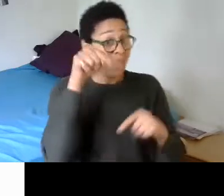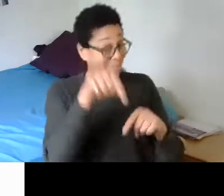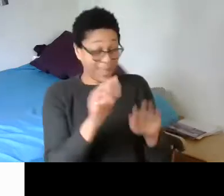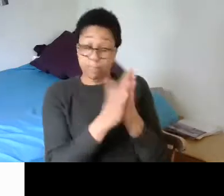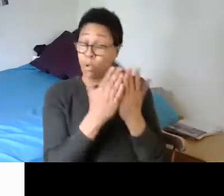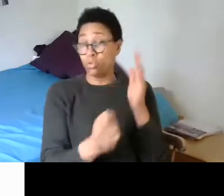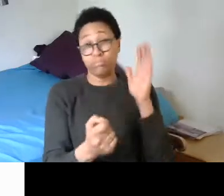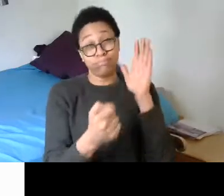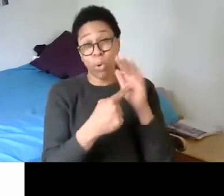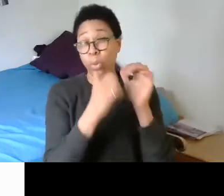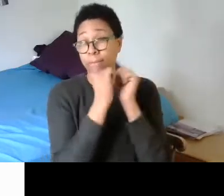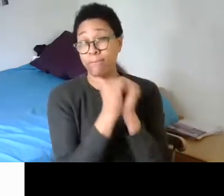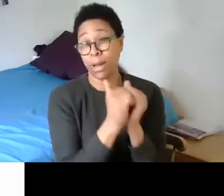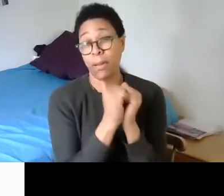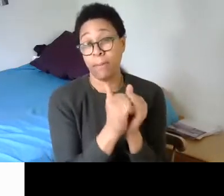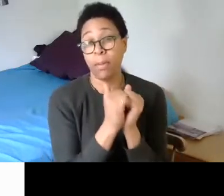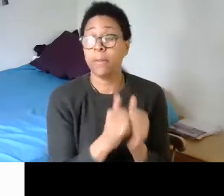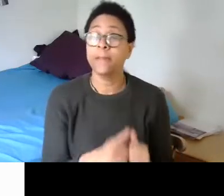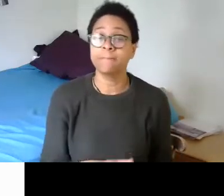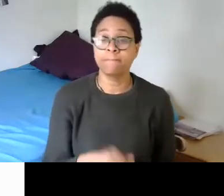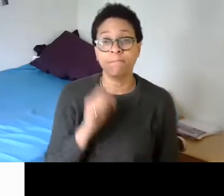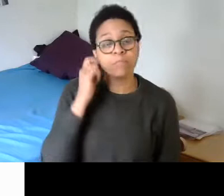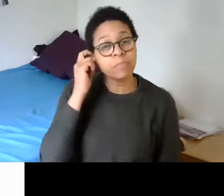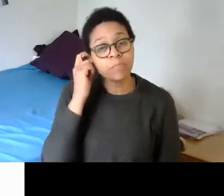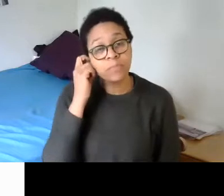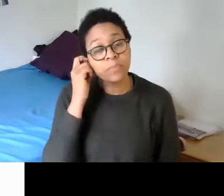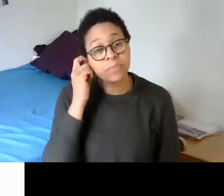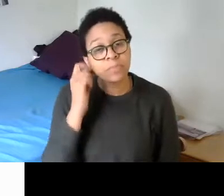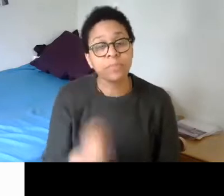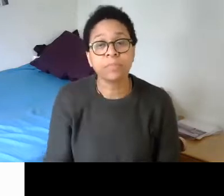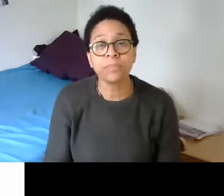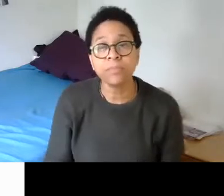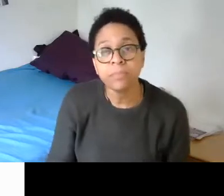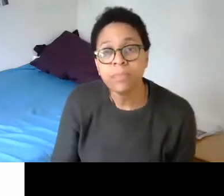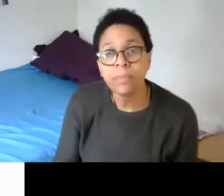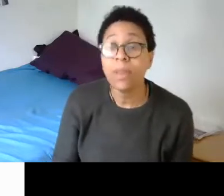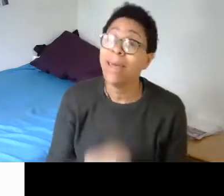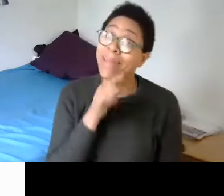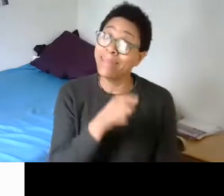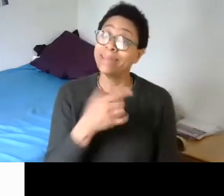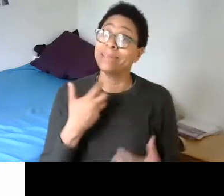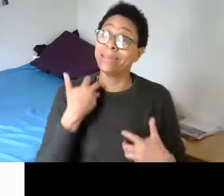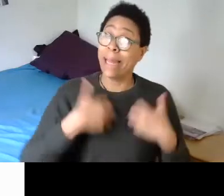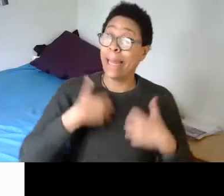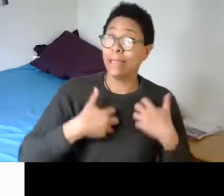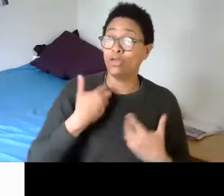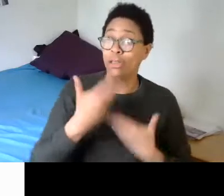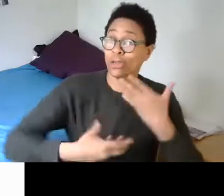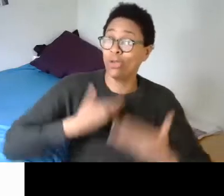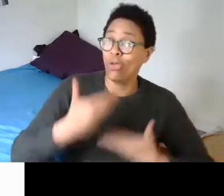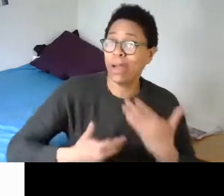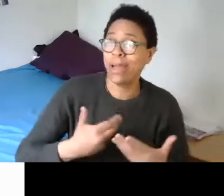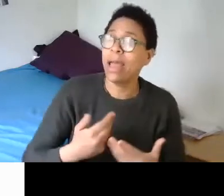meanwhile, was found in a book of miscellanies upon various subjects. Clearly, this was an interesting tale that the owner decided to keep within a book